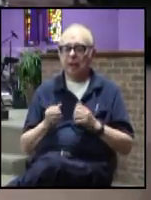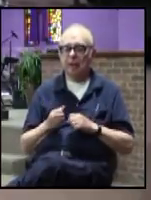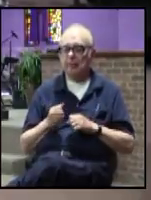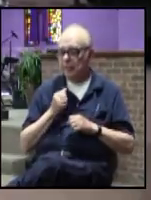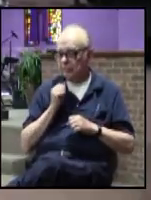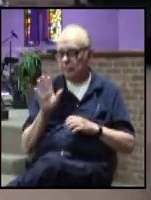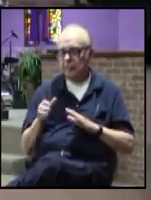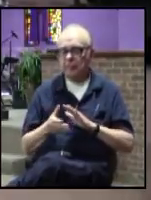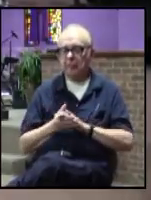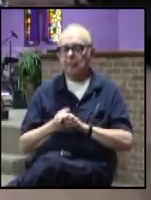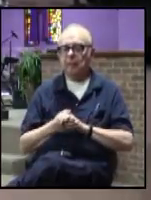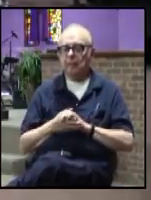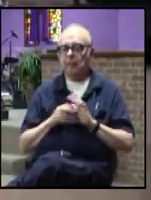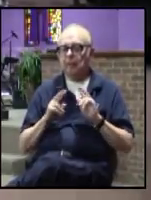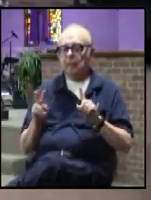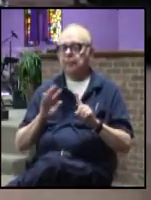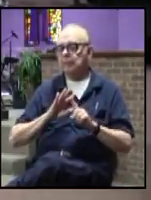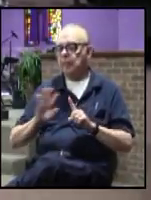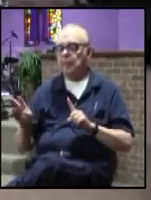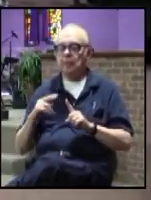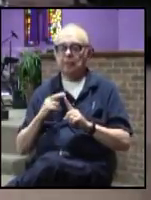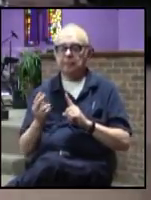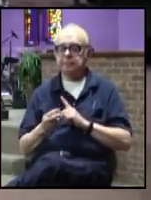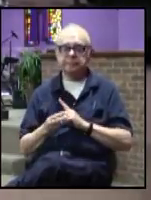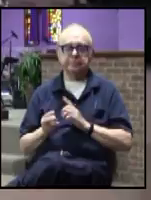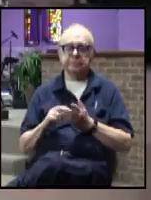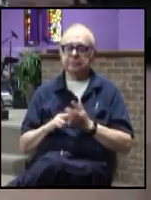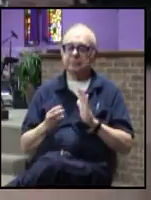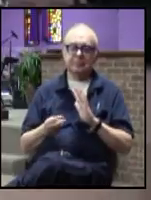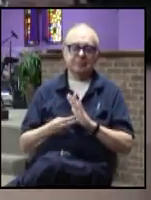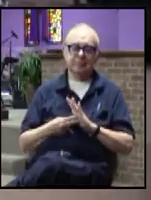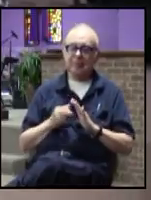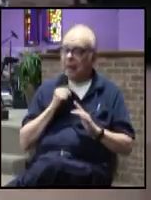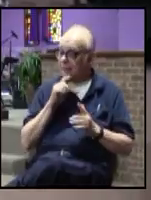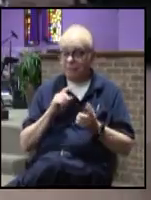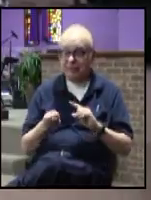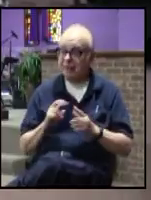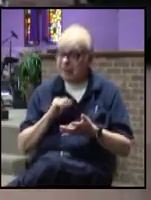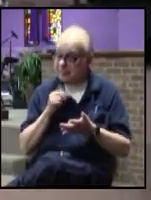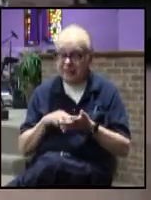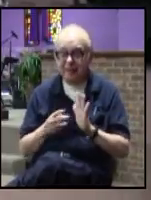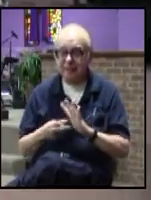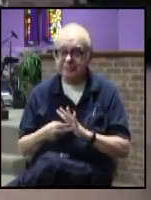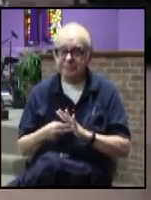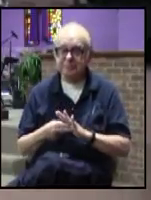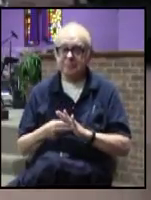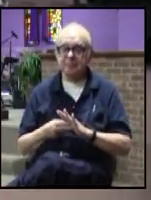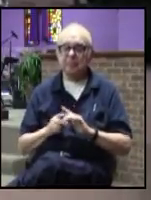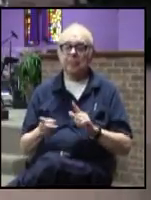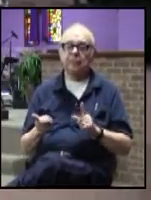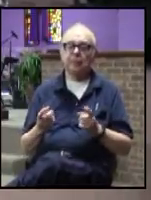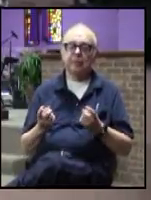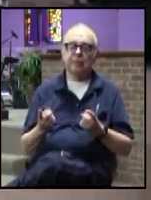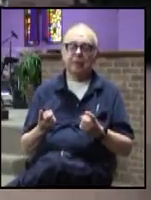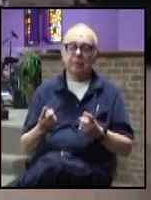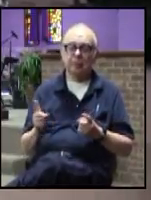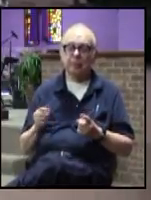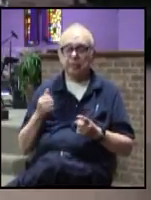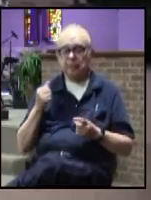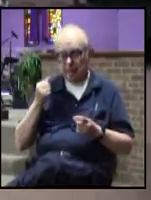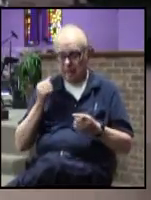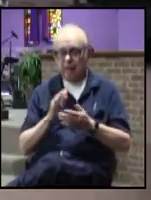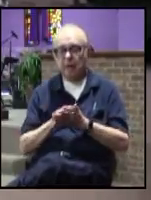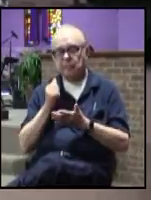how to have patience in your marriage, look at things from their perspective. It doesn't mean you're necessarily going to change. but at least you understand where they're coming